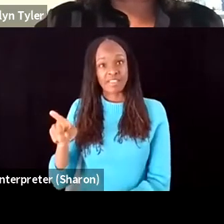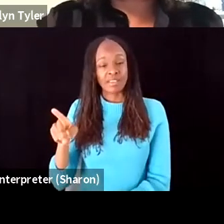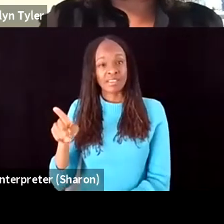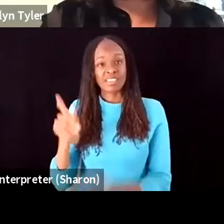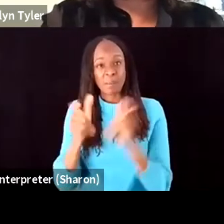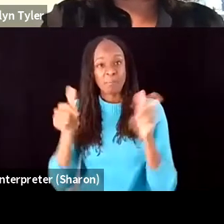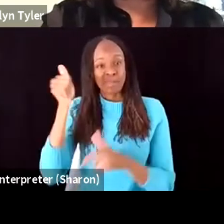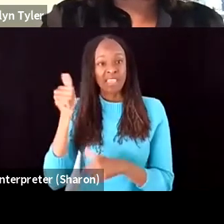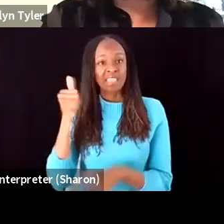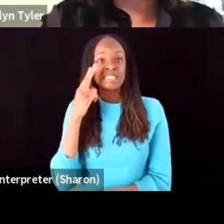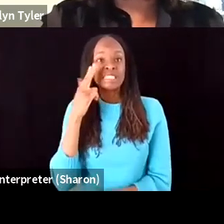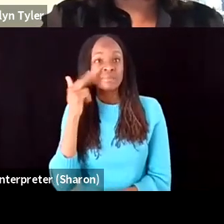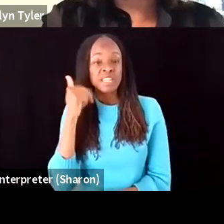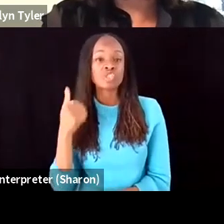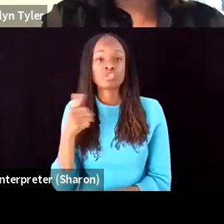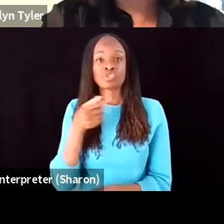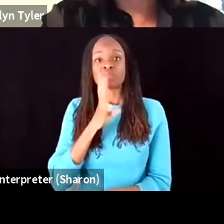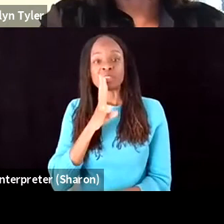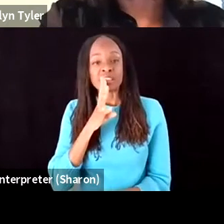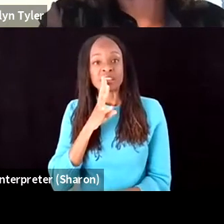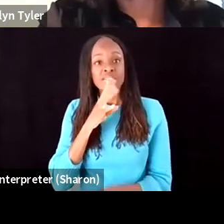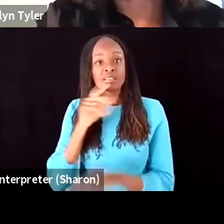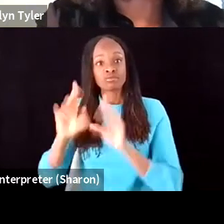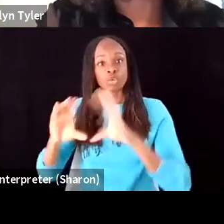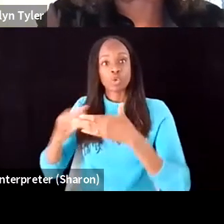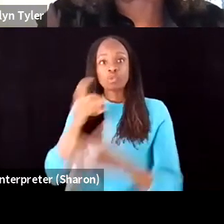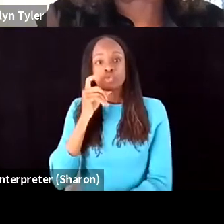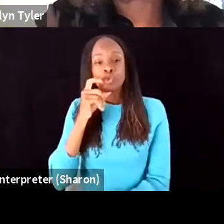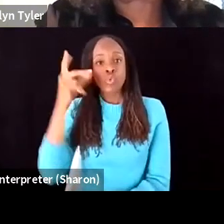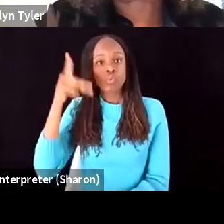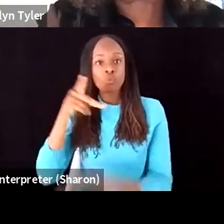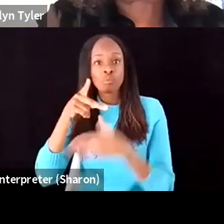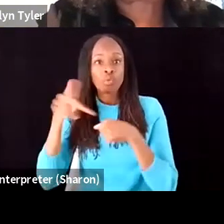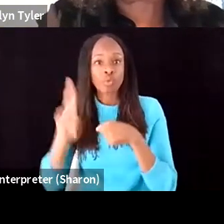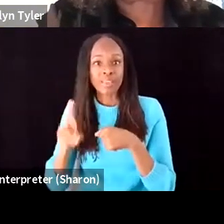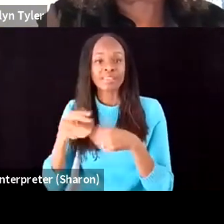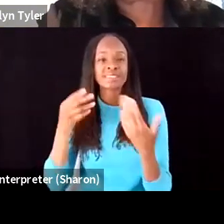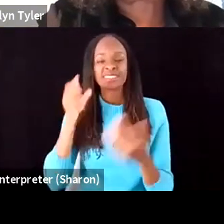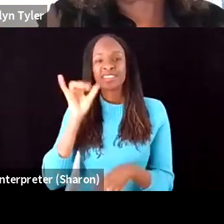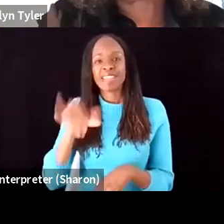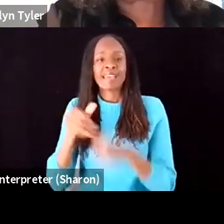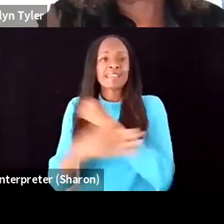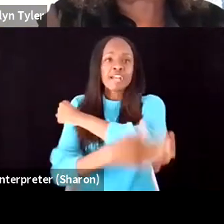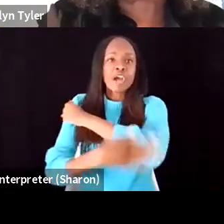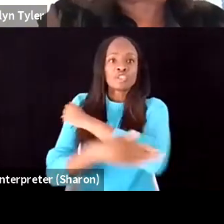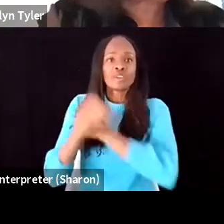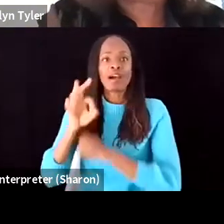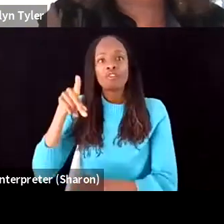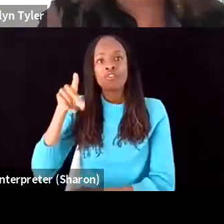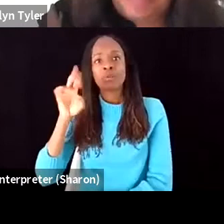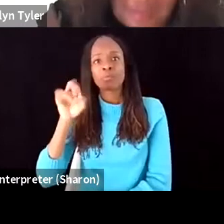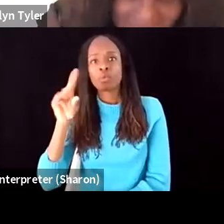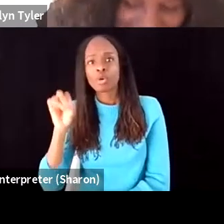Spanish-speaking population are Puerto Ricans. And so I've seen the mistake before written, the country of Puerto Rico. And it's like, nope,